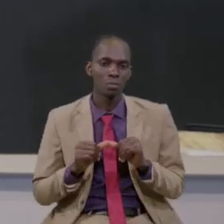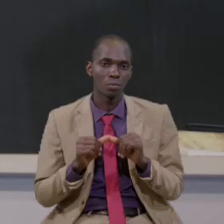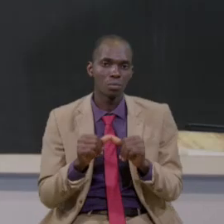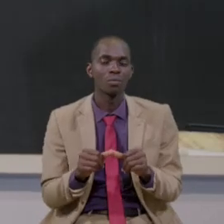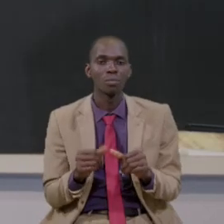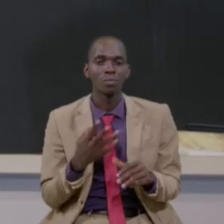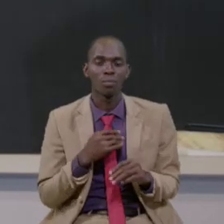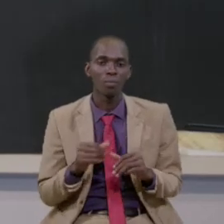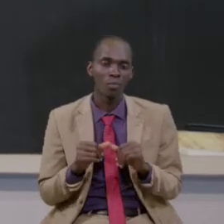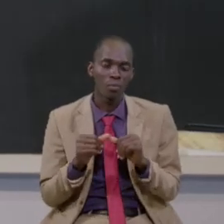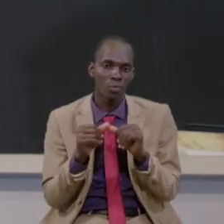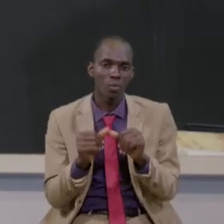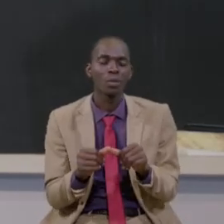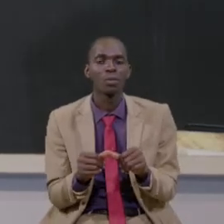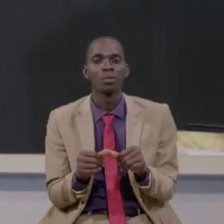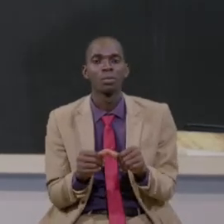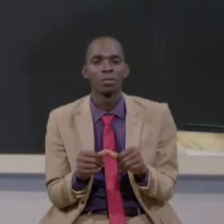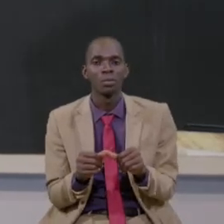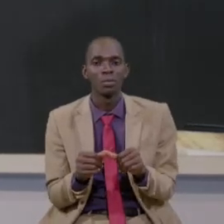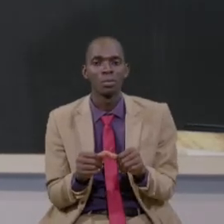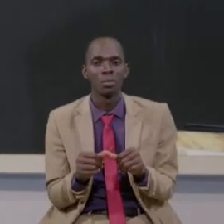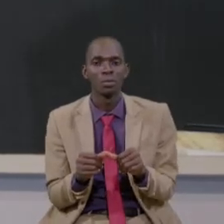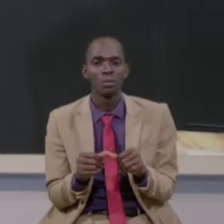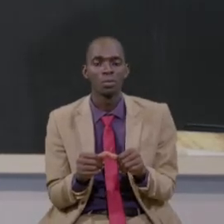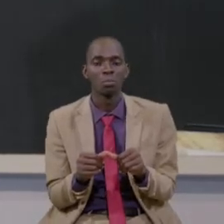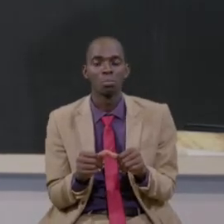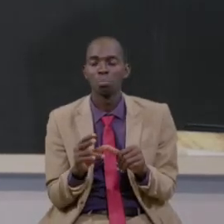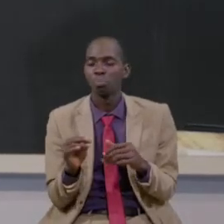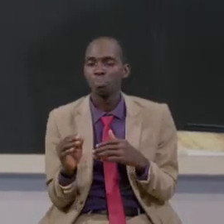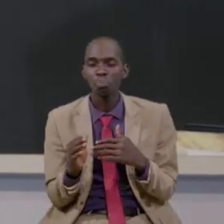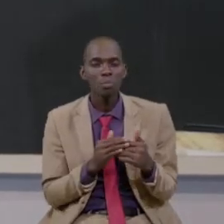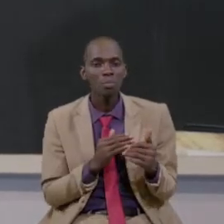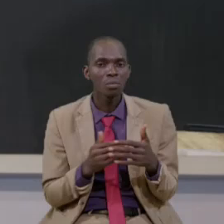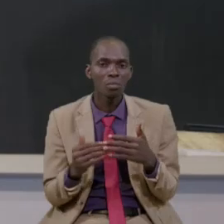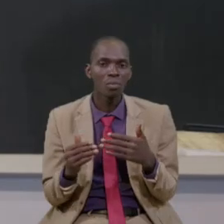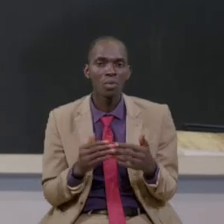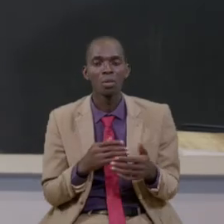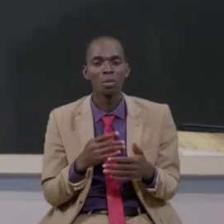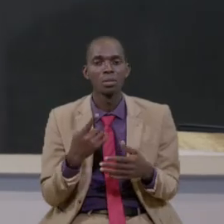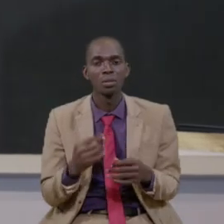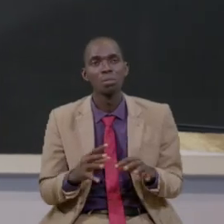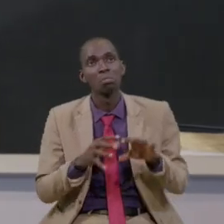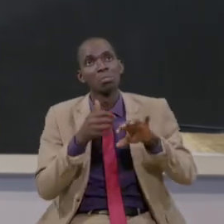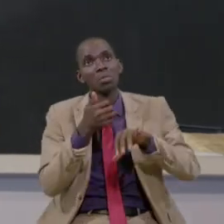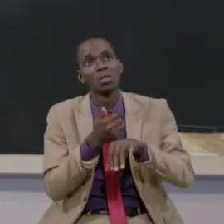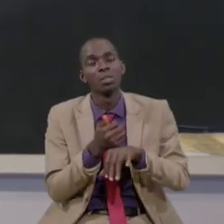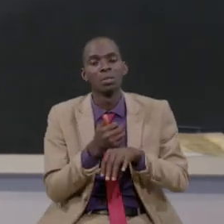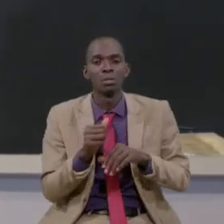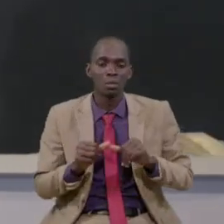on, in spite of mountains. Move on.